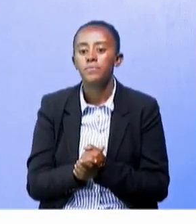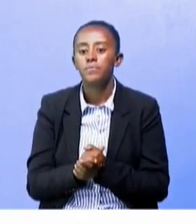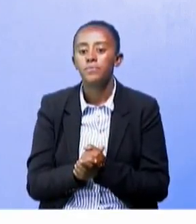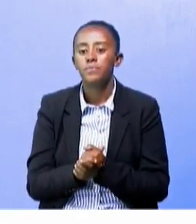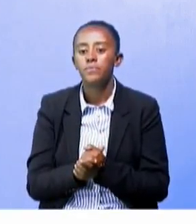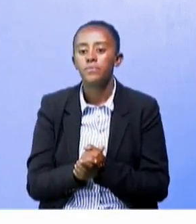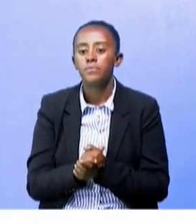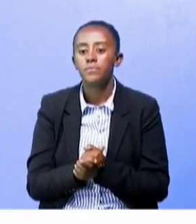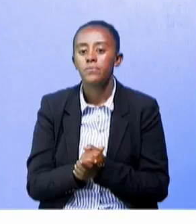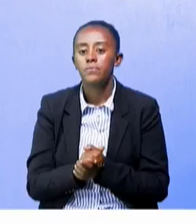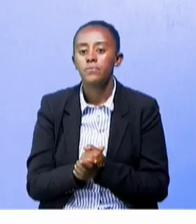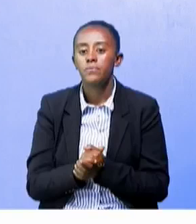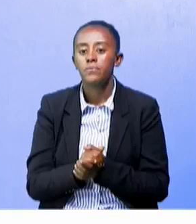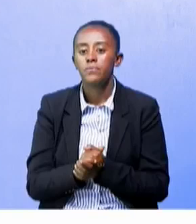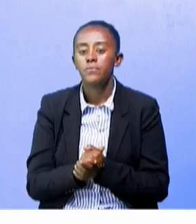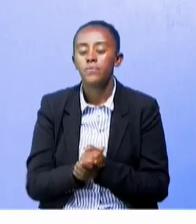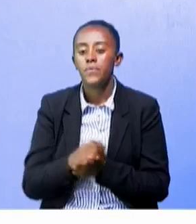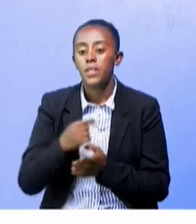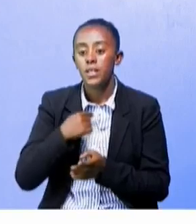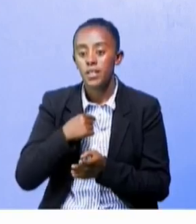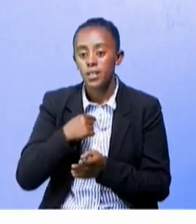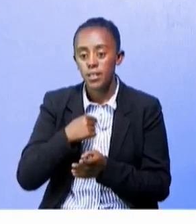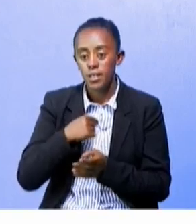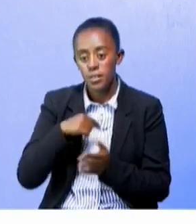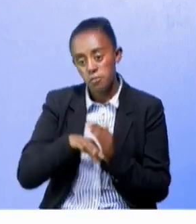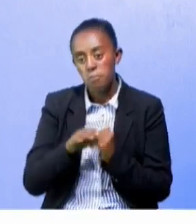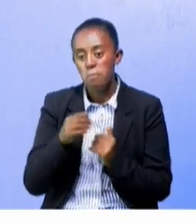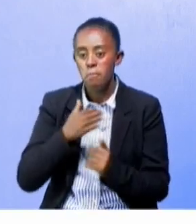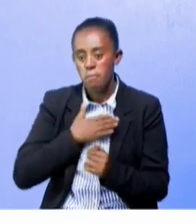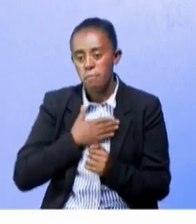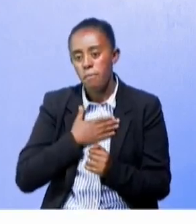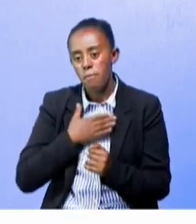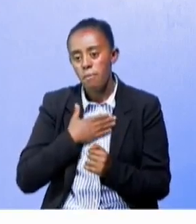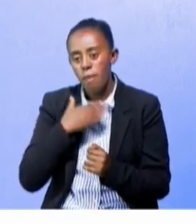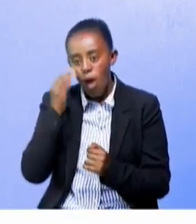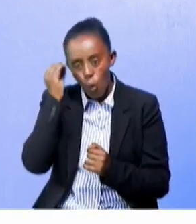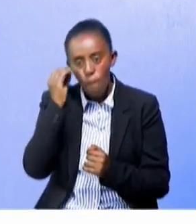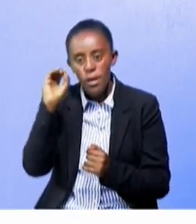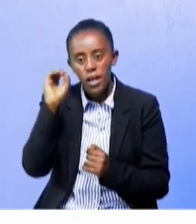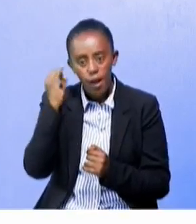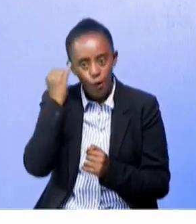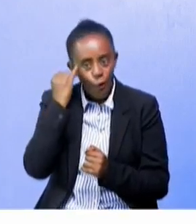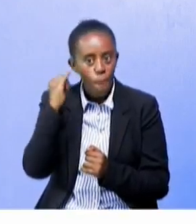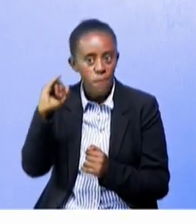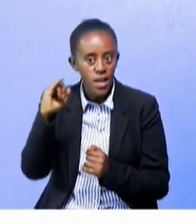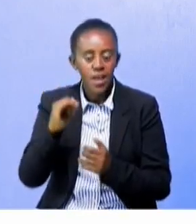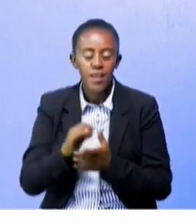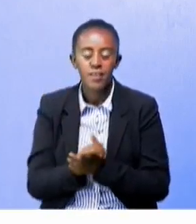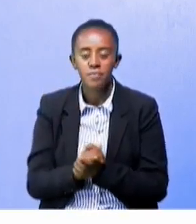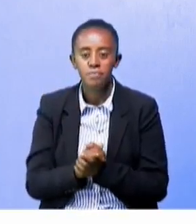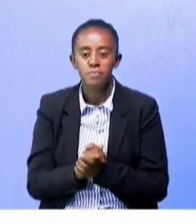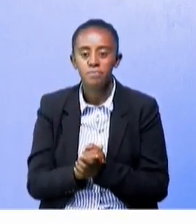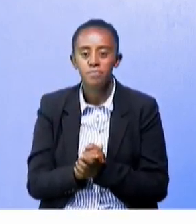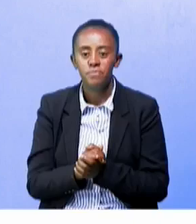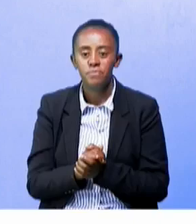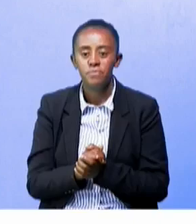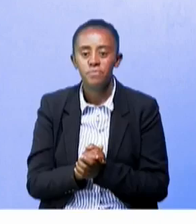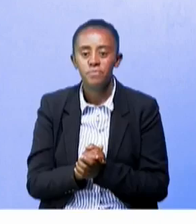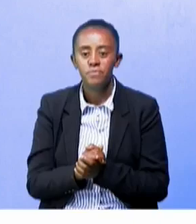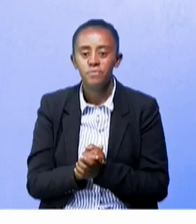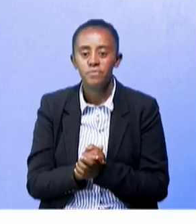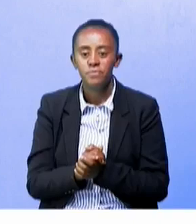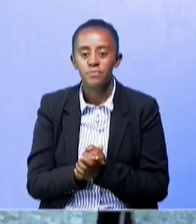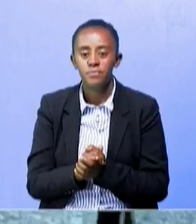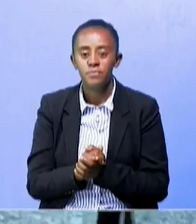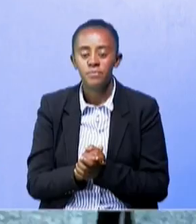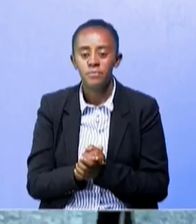in my Honest relationship opinion, defines a shared interest in strength and regional stability. A very knowledge is